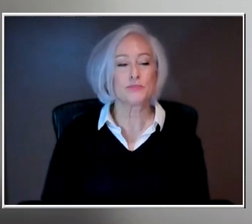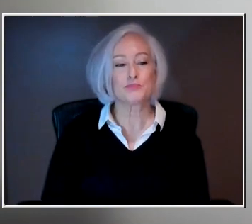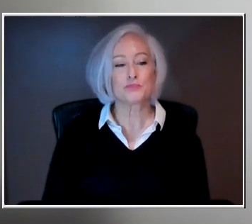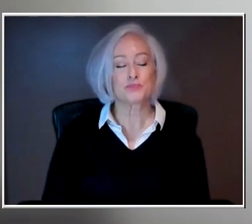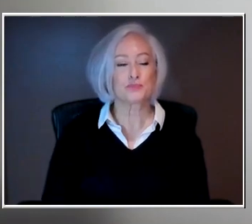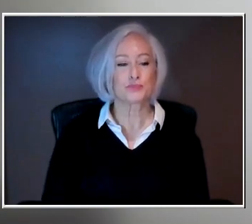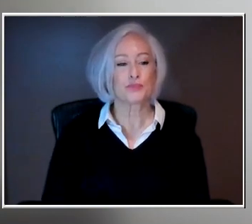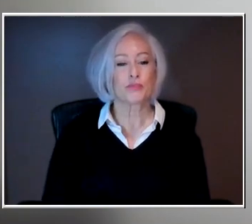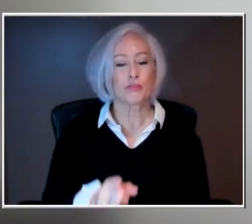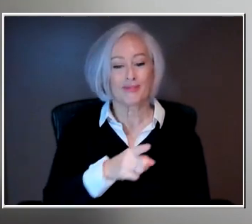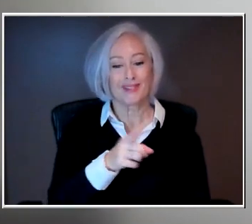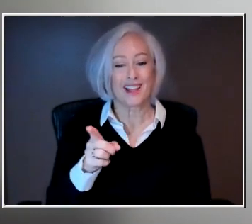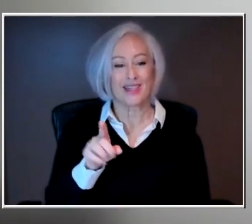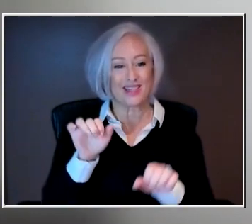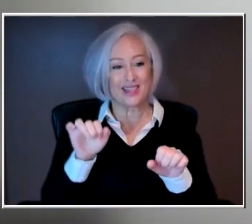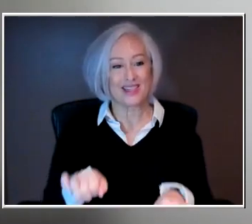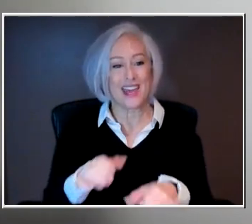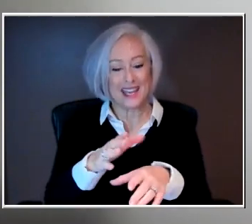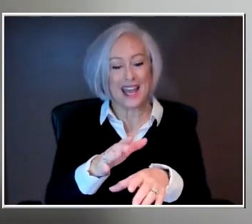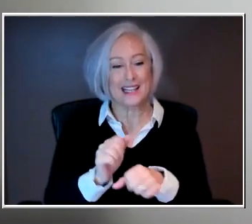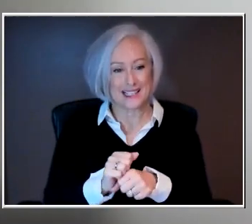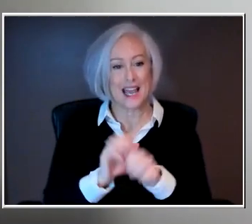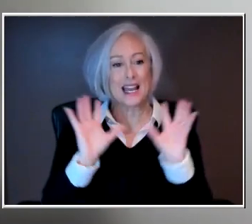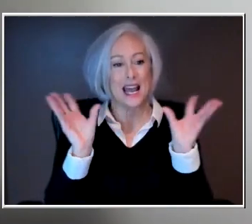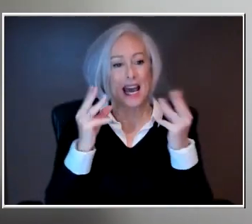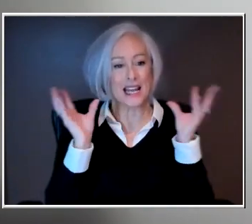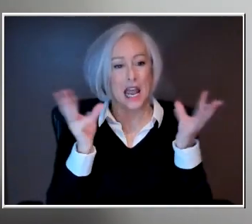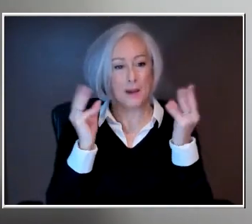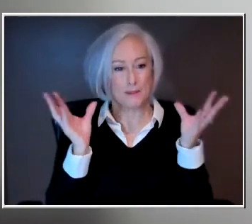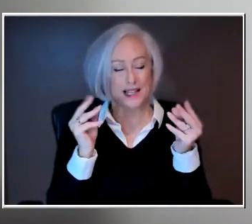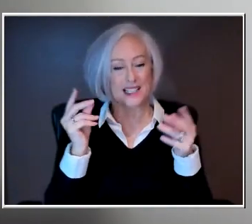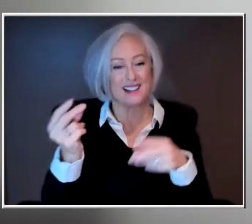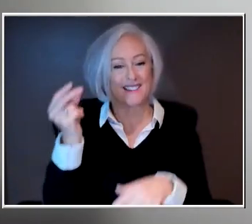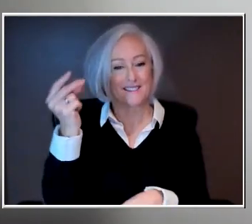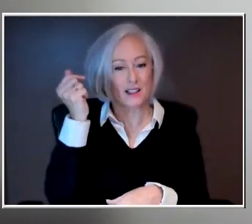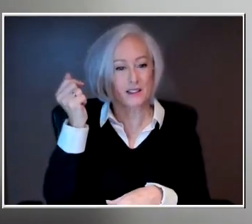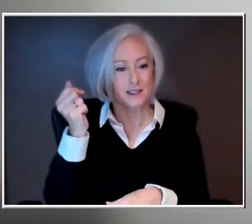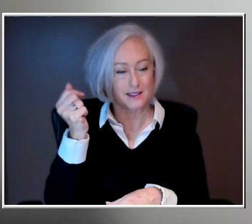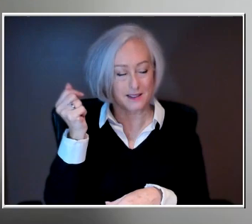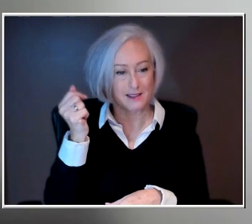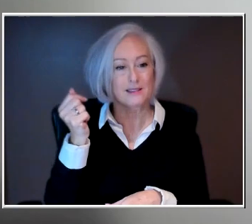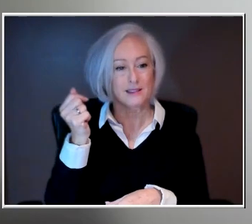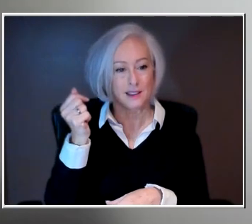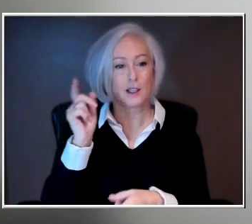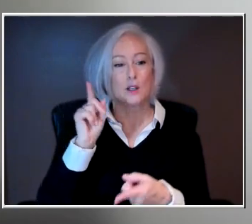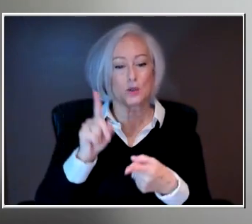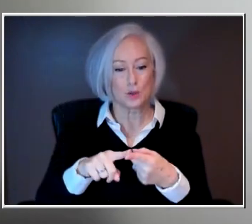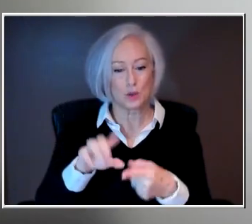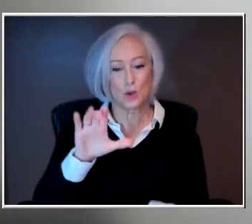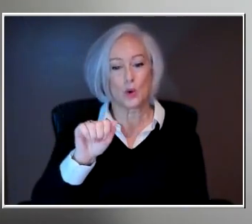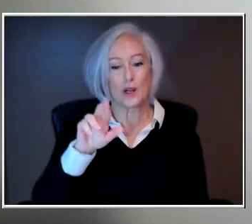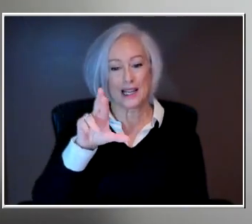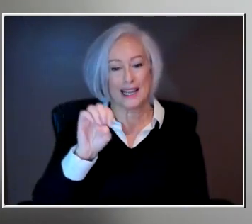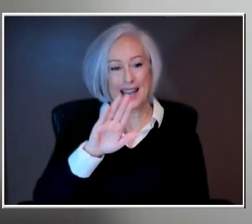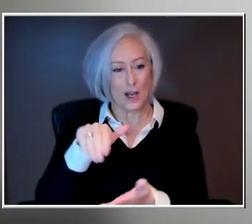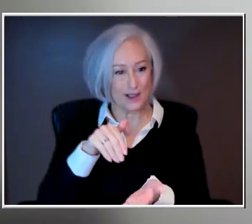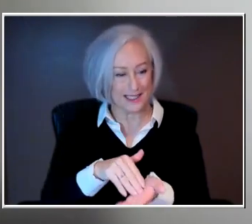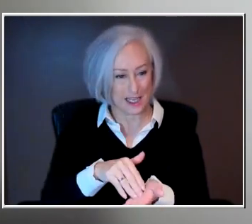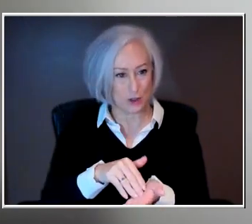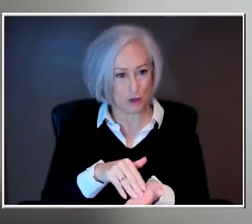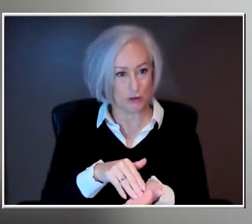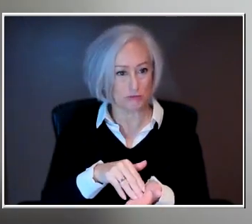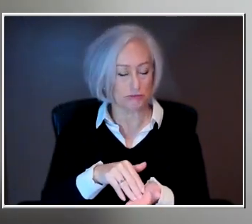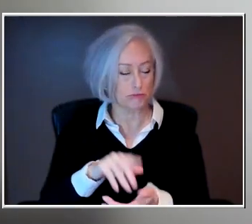actually get an ambulance pretty quickly to our care center, to our first aid